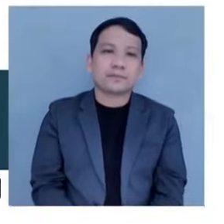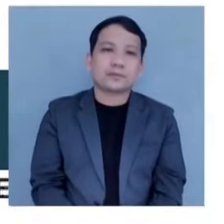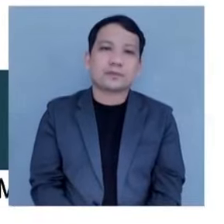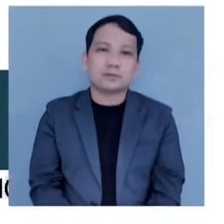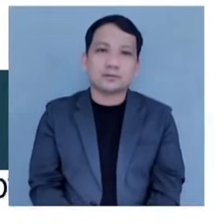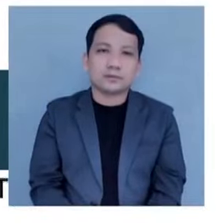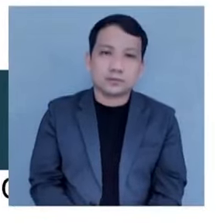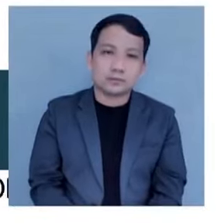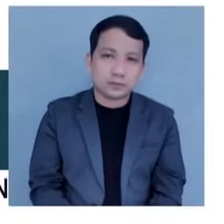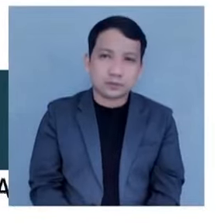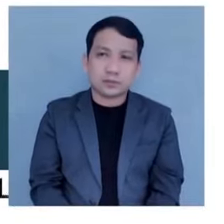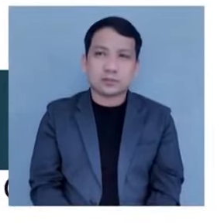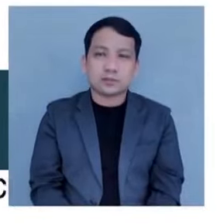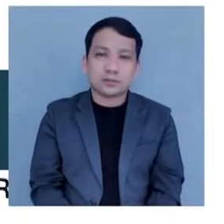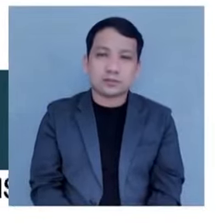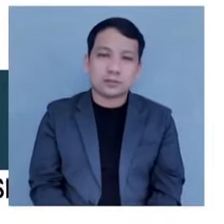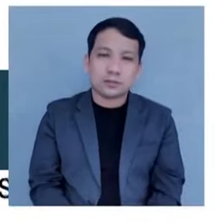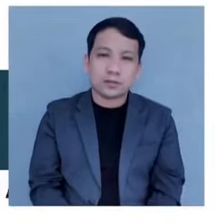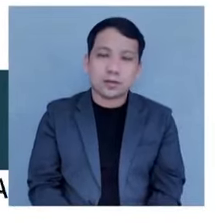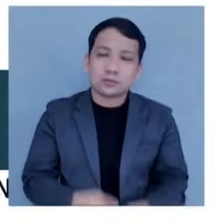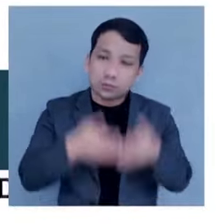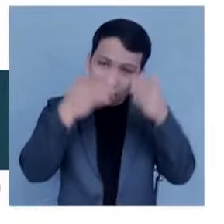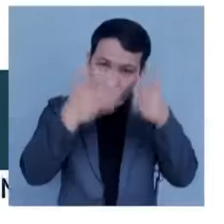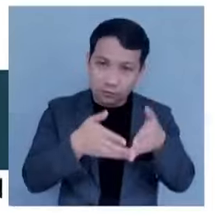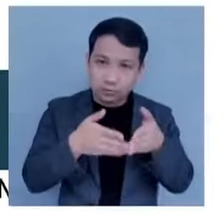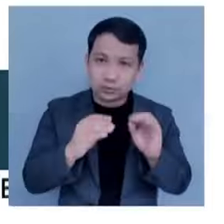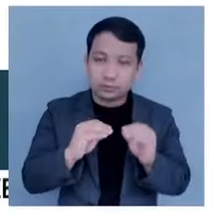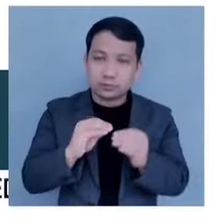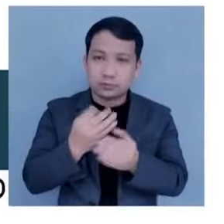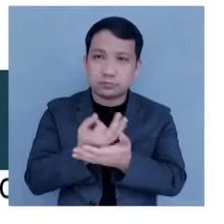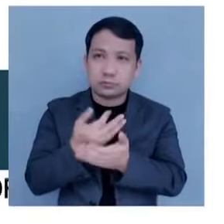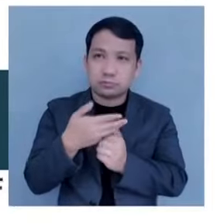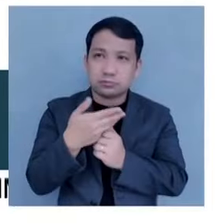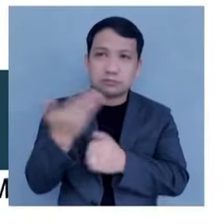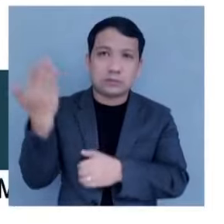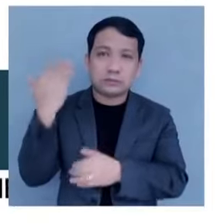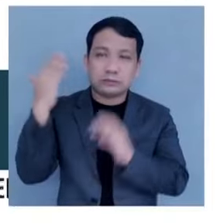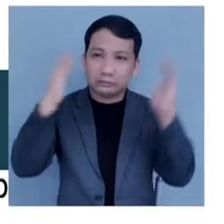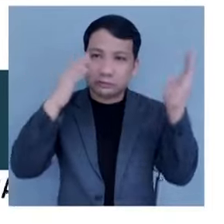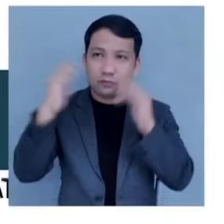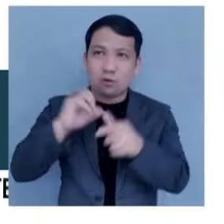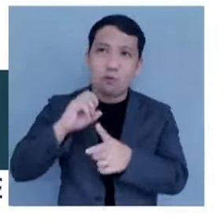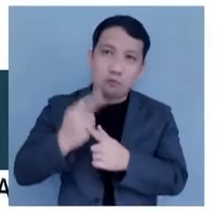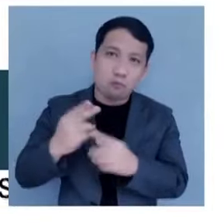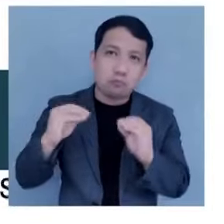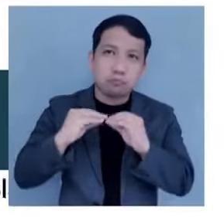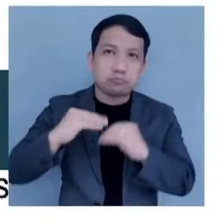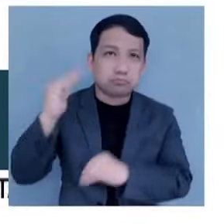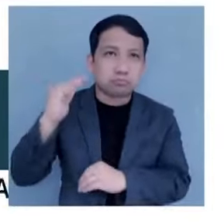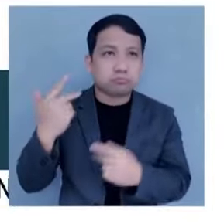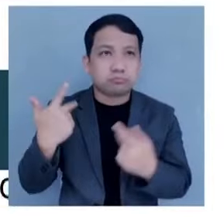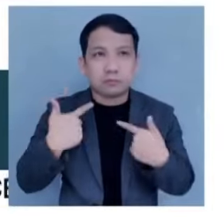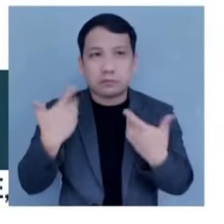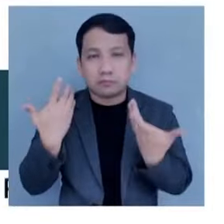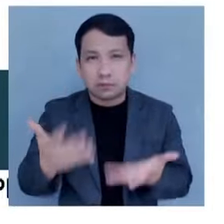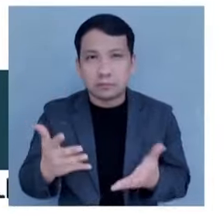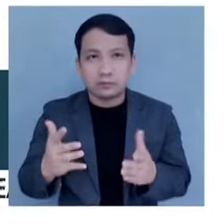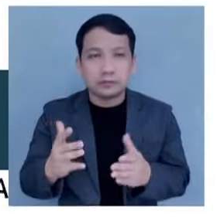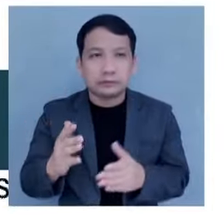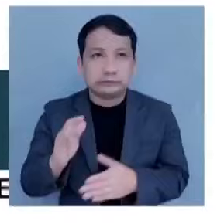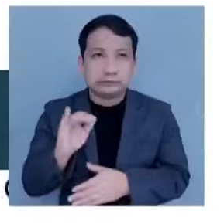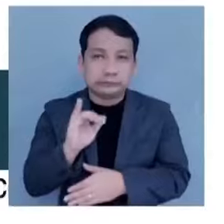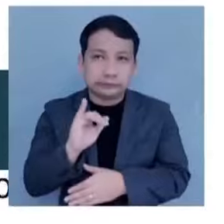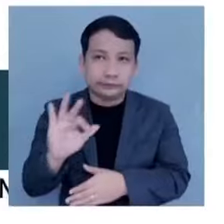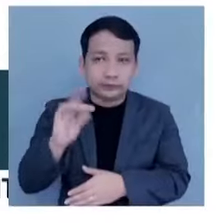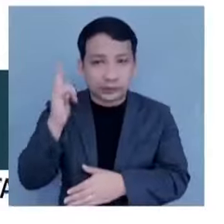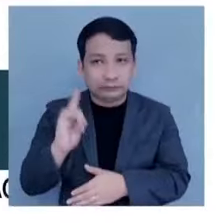particular storm or the others in the past, or maybe more that may be coming, God forbid, what seems to